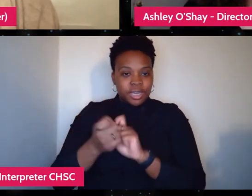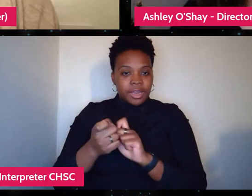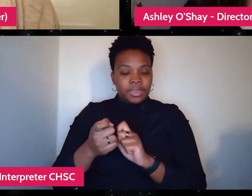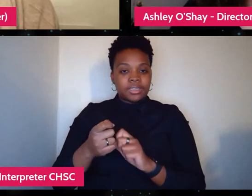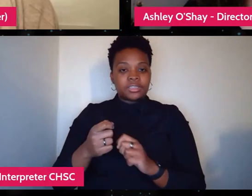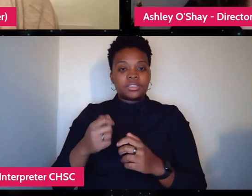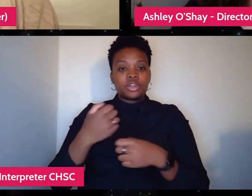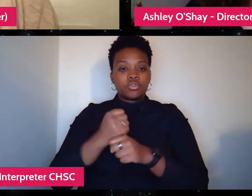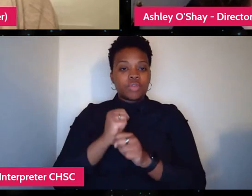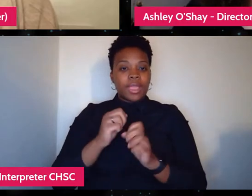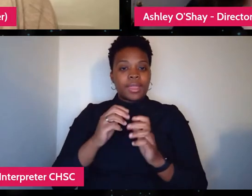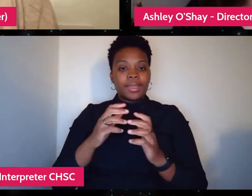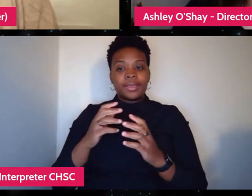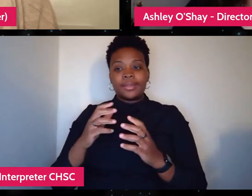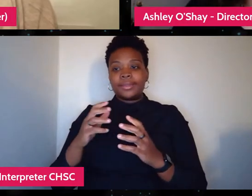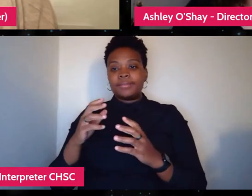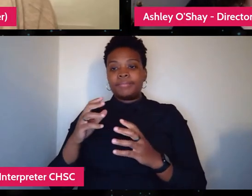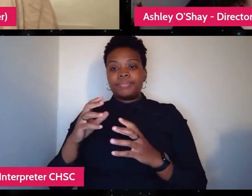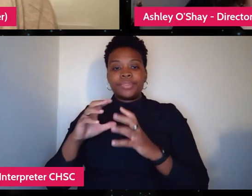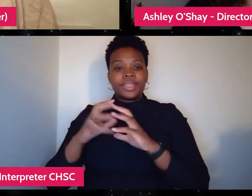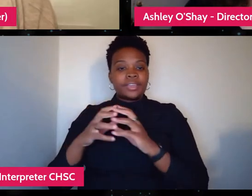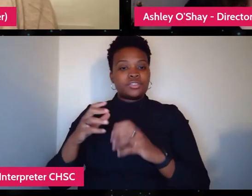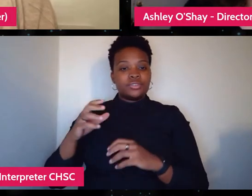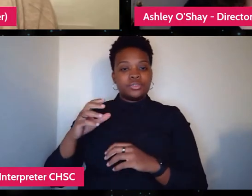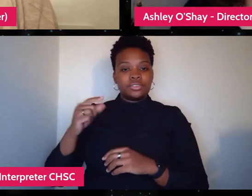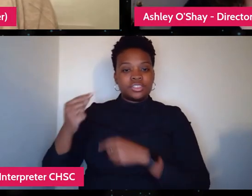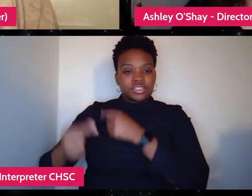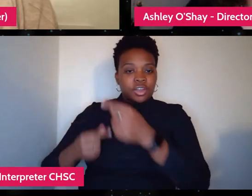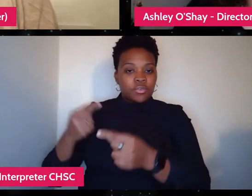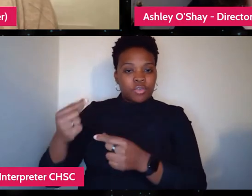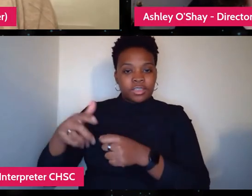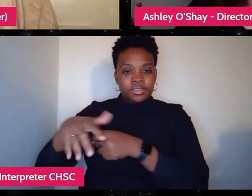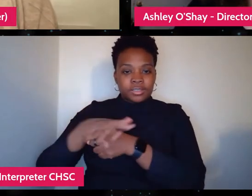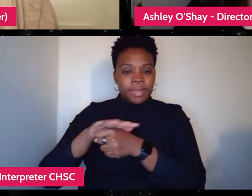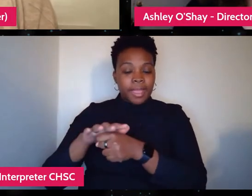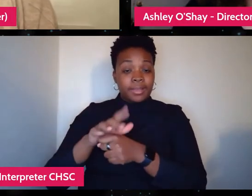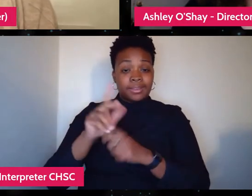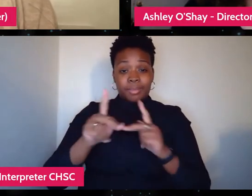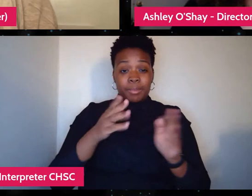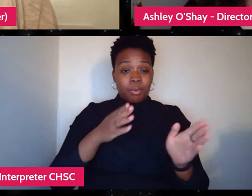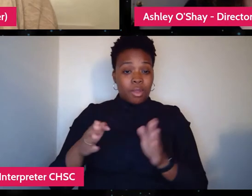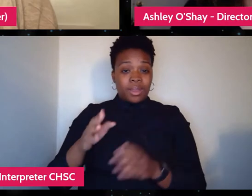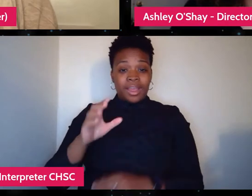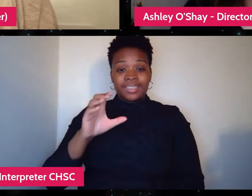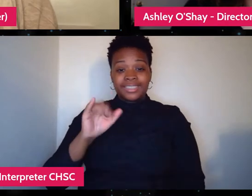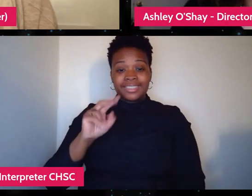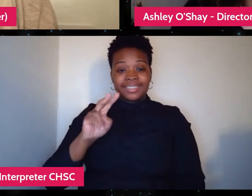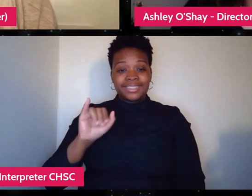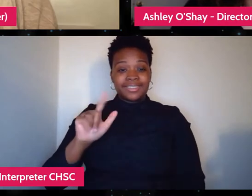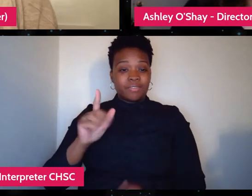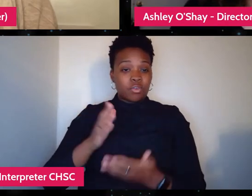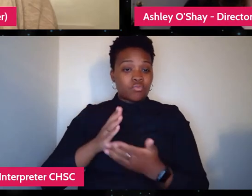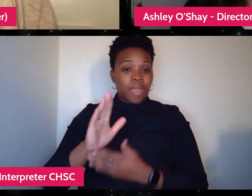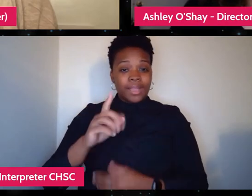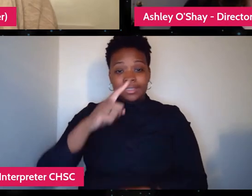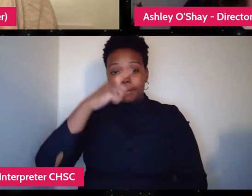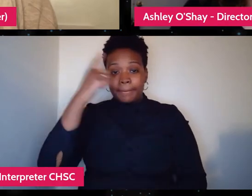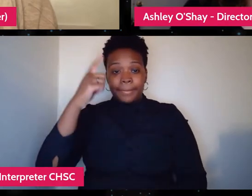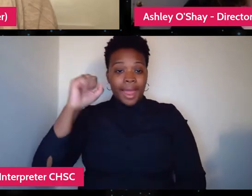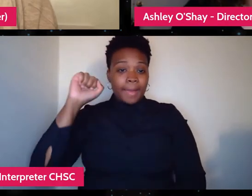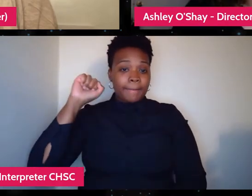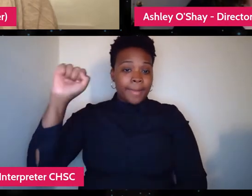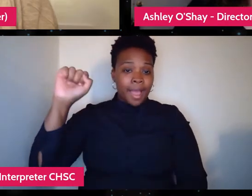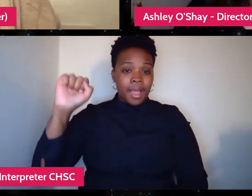intergenerational spaces where folks that were organizing during the civil rights movement and the Black Power movements can talk to the organizers of